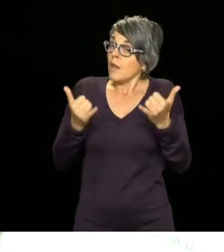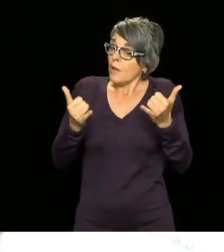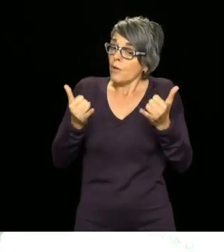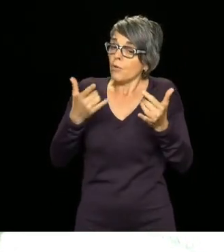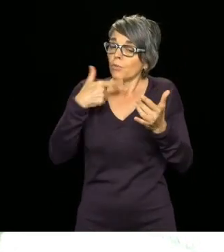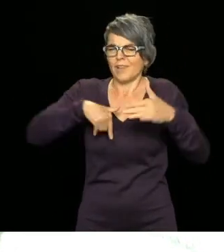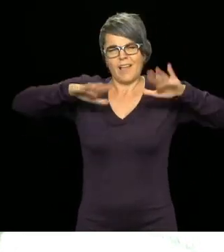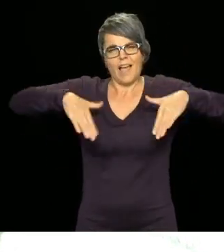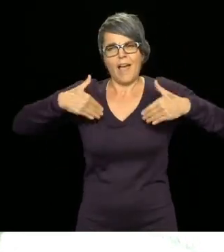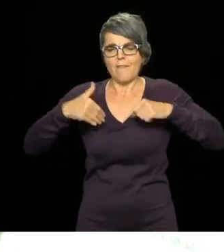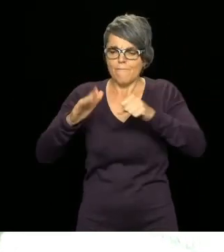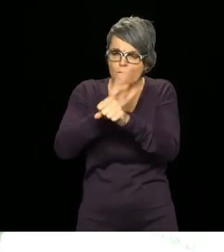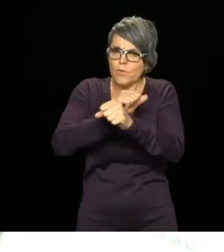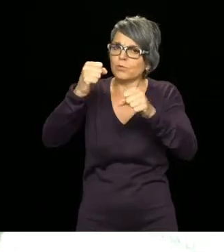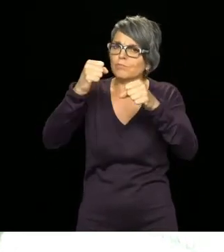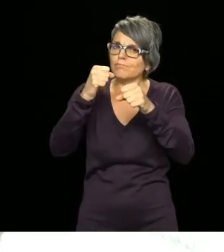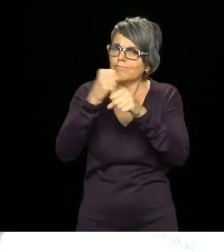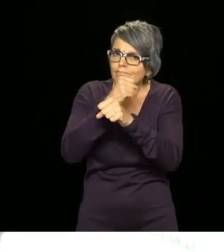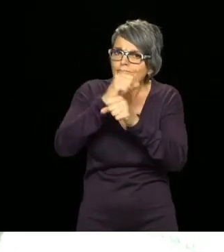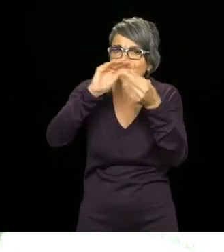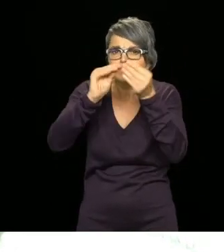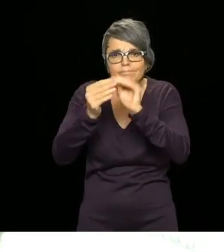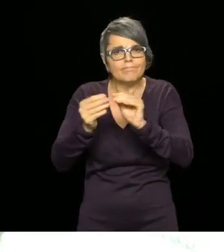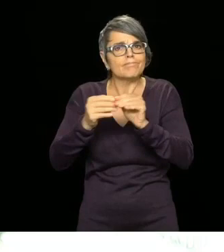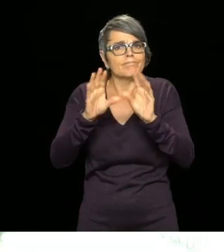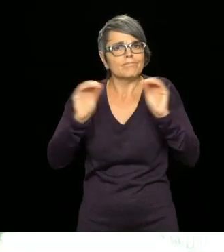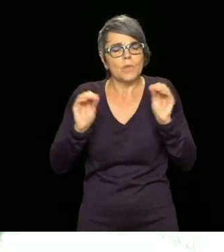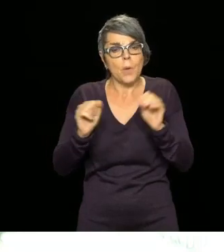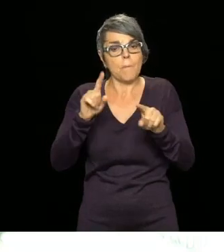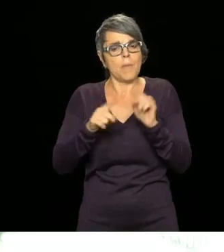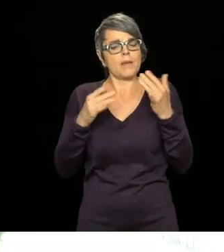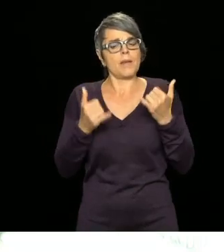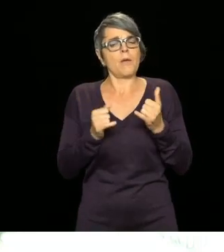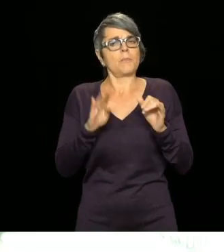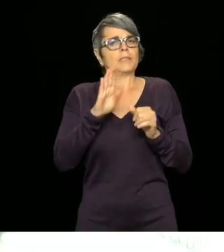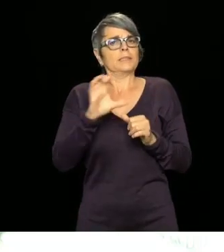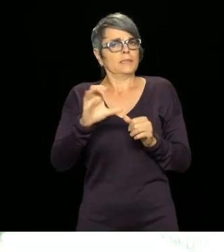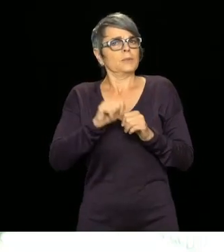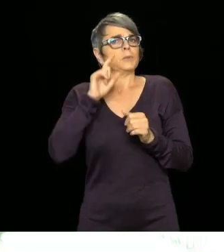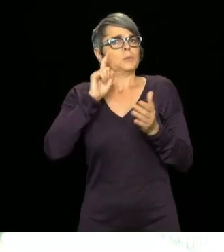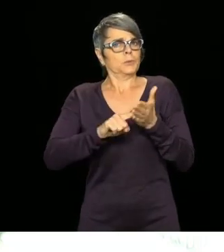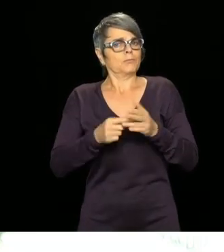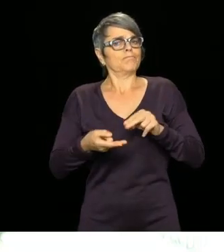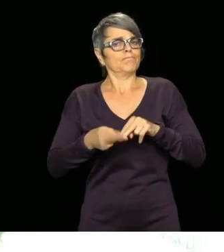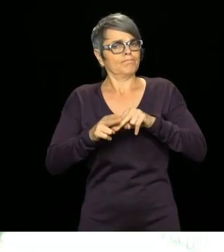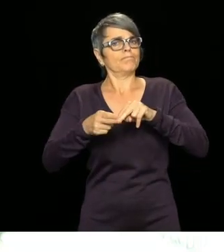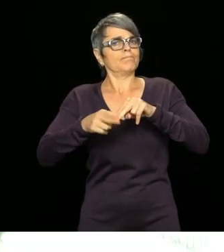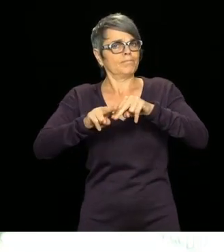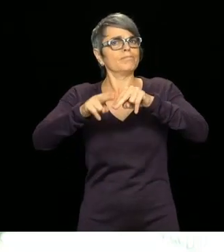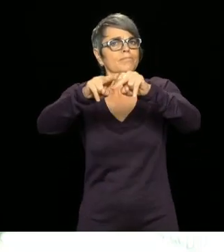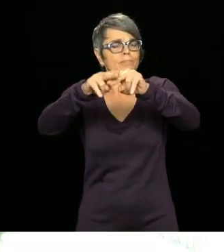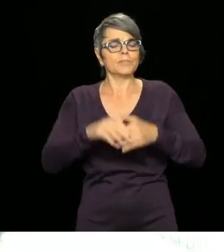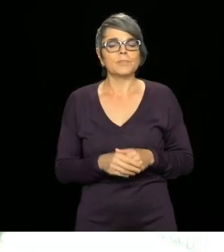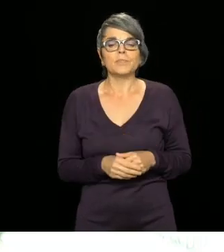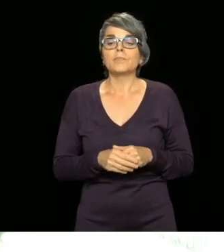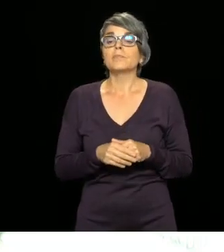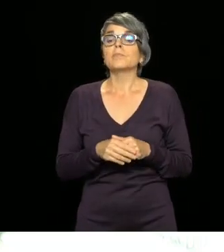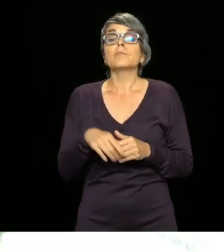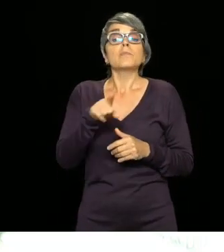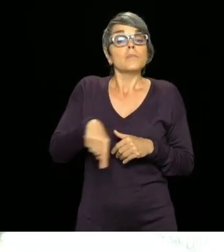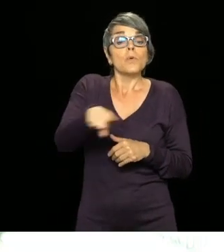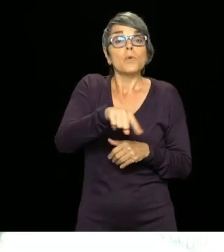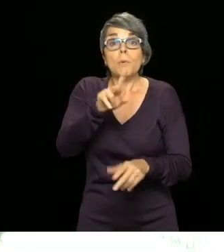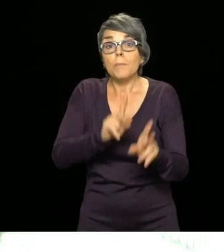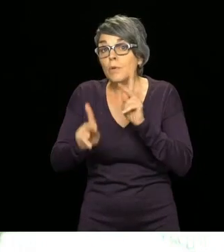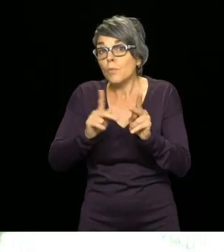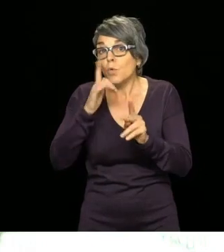BC is that it's starting. What I can also say is those experts, the service providers that are on the front lines, have been saying to